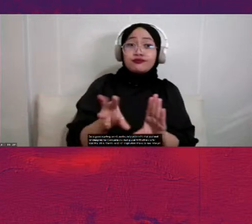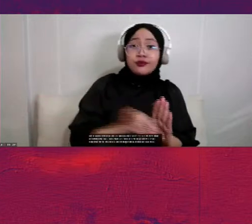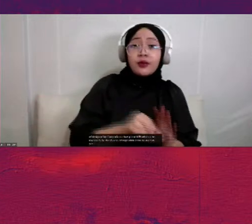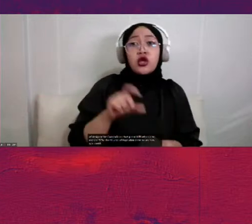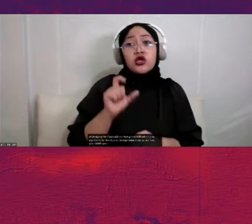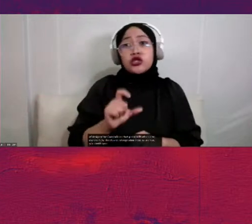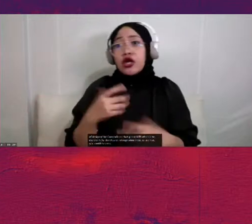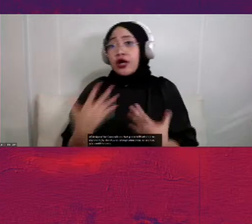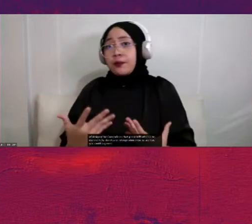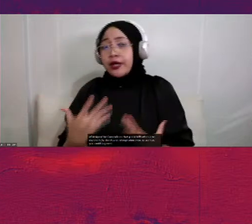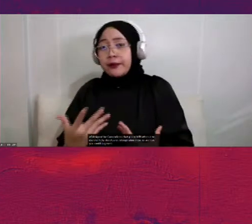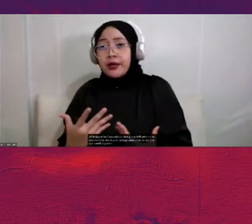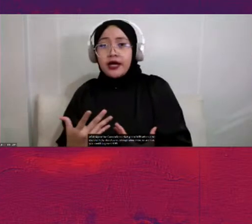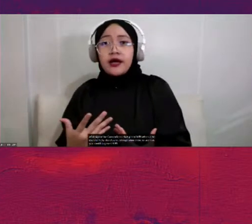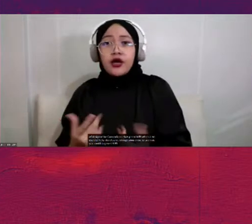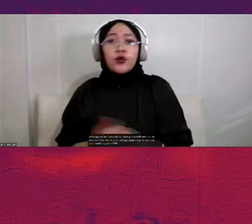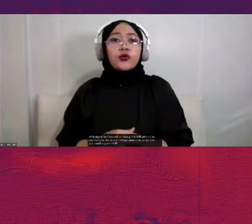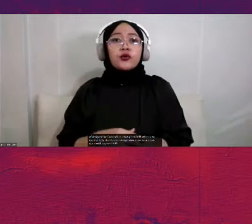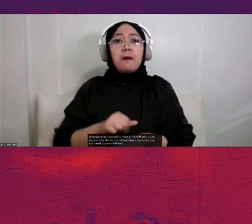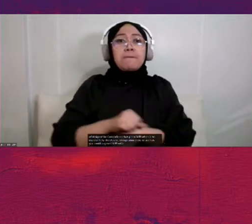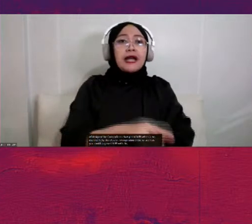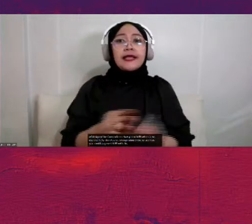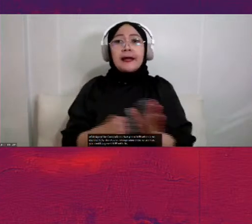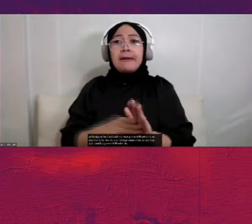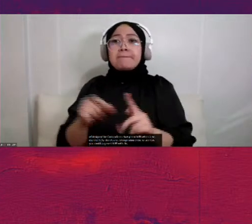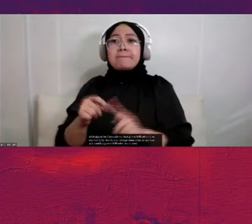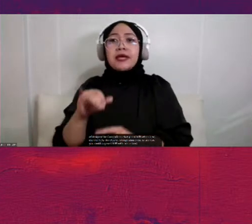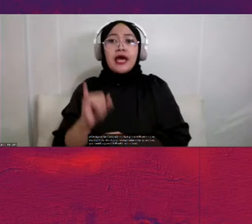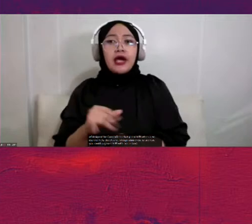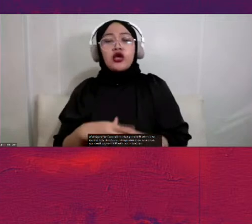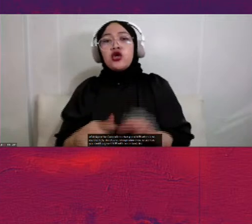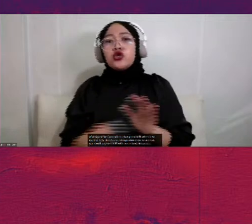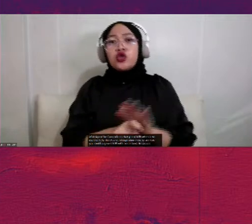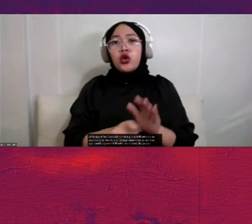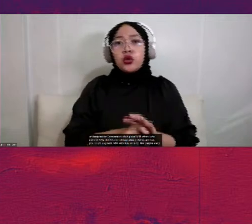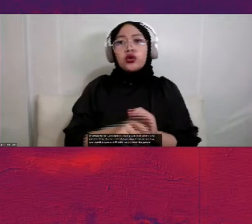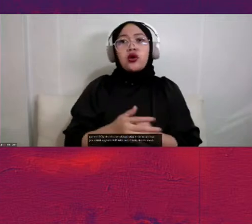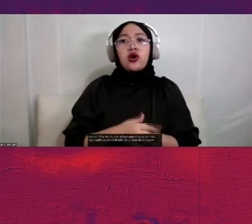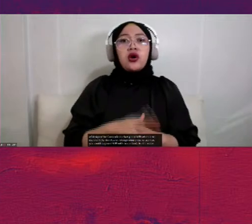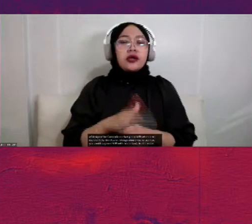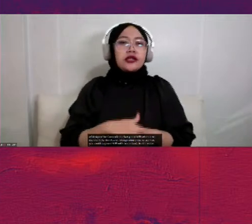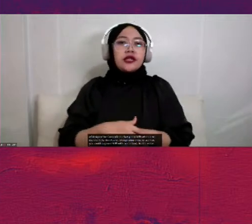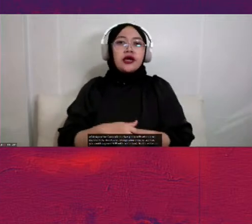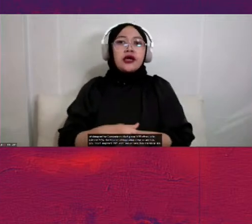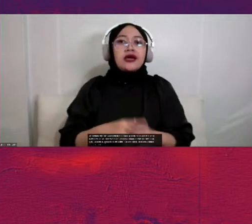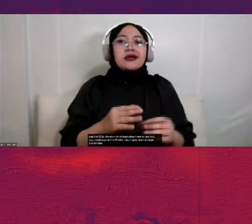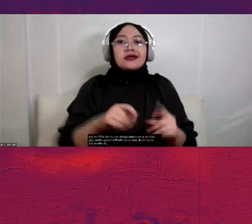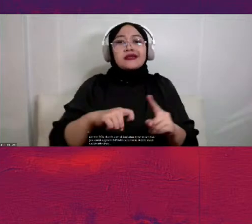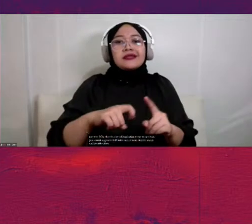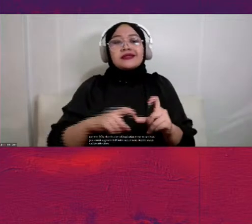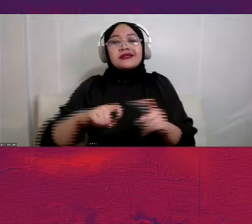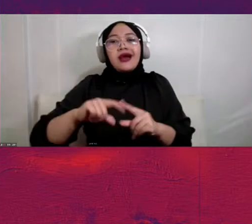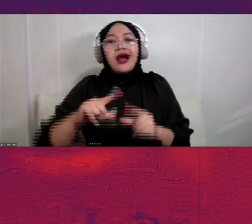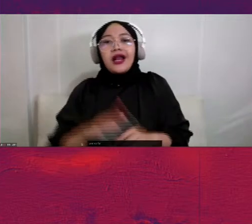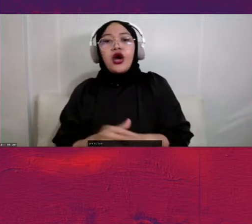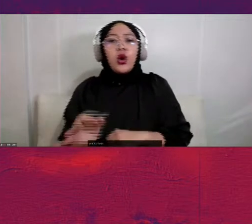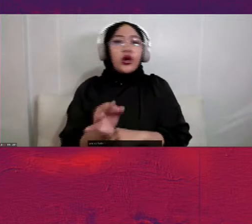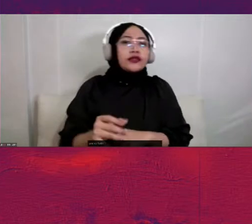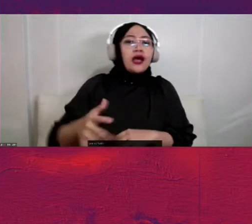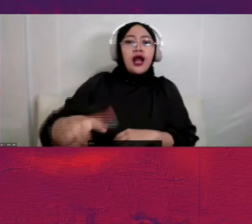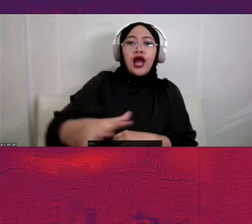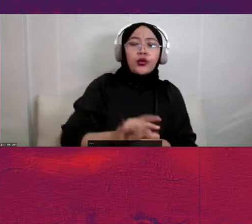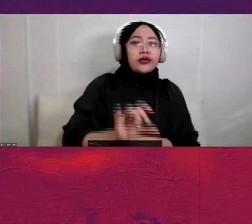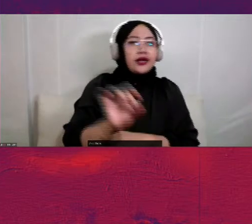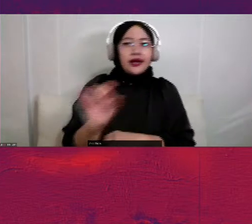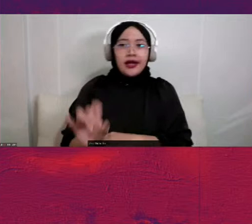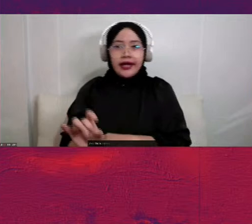you could augment an MPI with life on land, life below water, sustainable cities, and so forth.